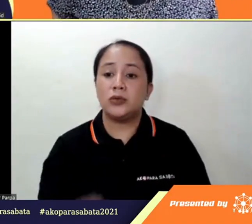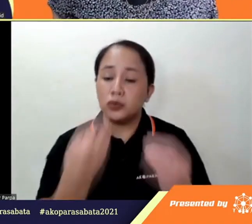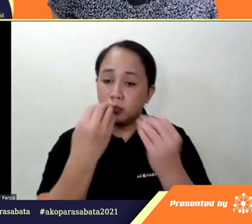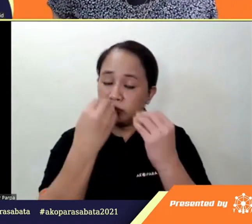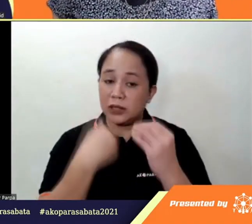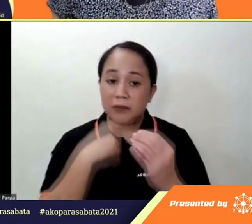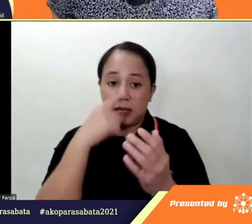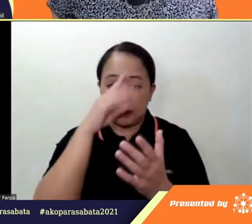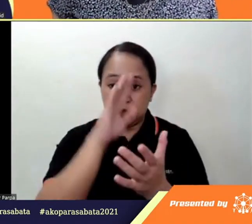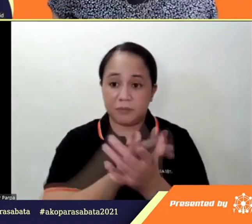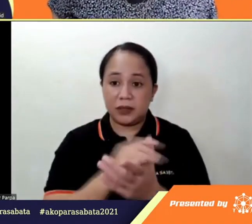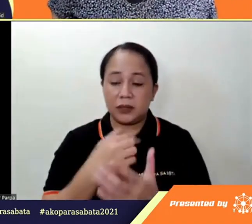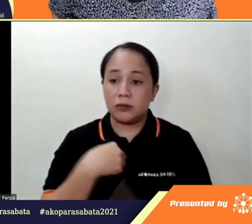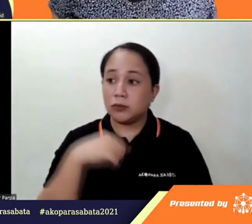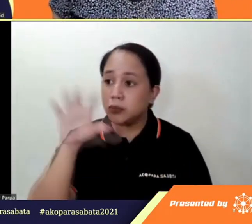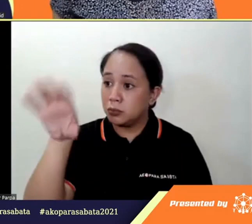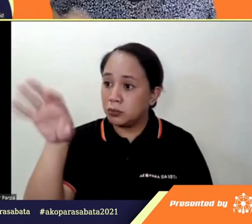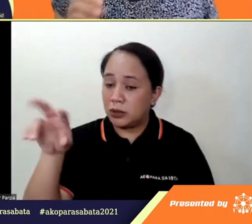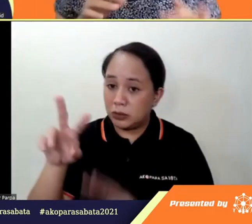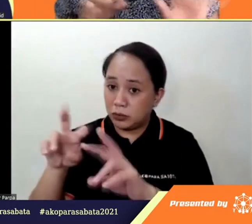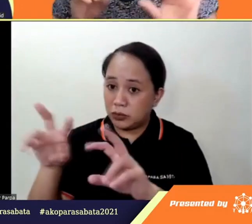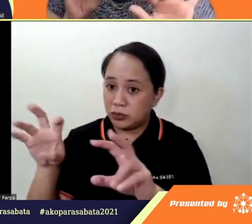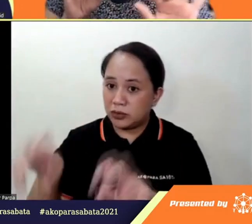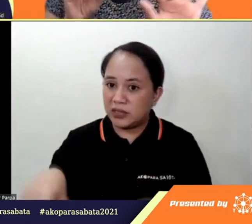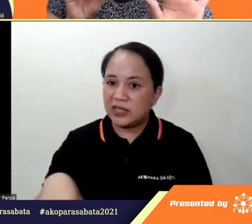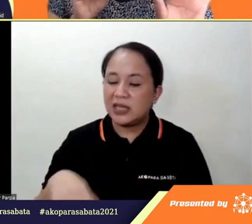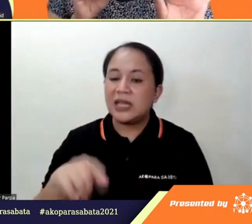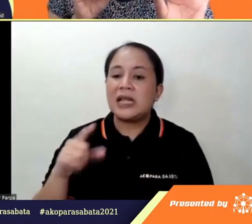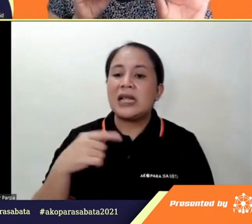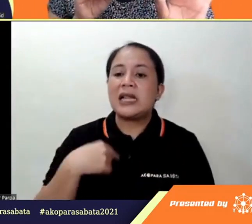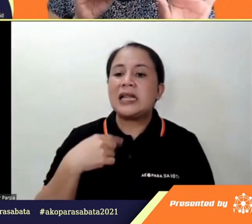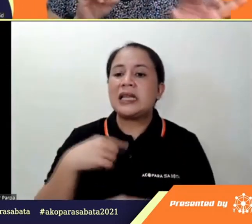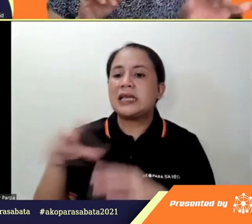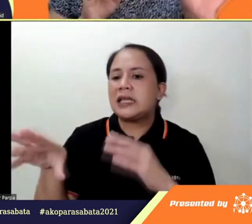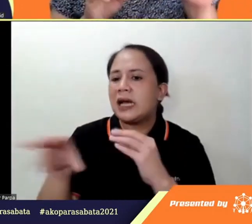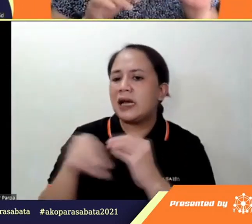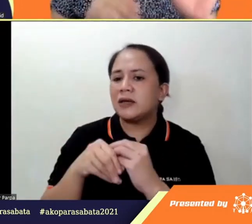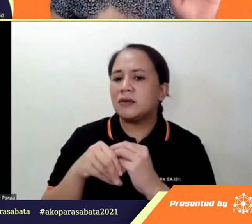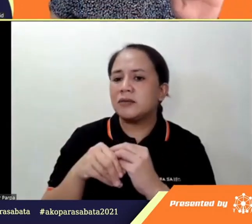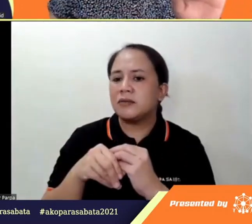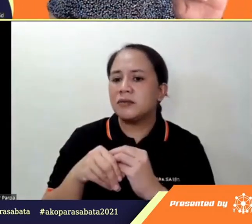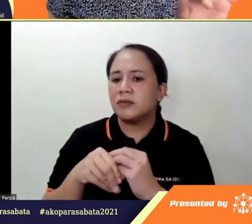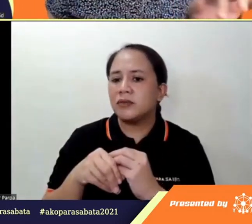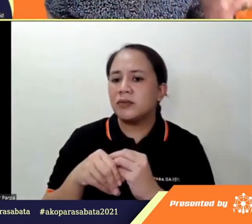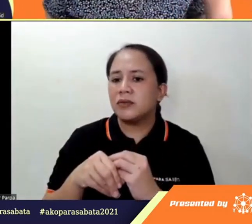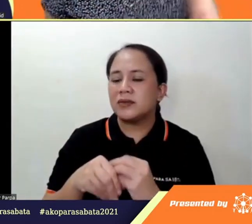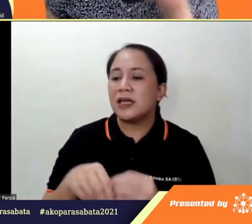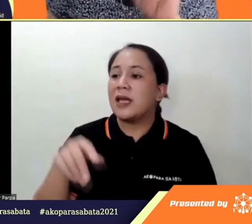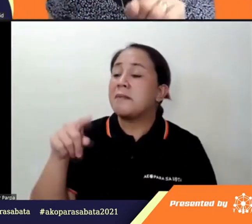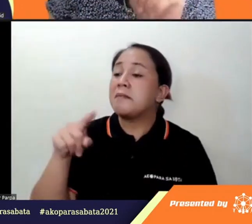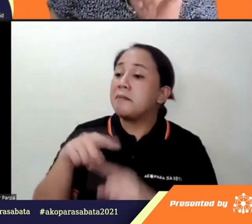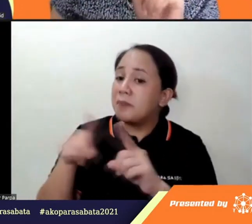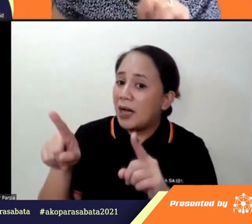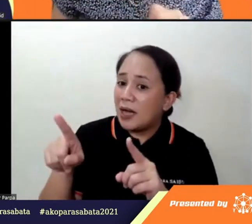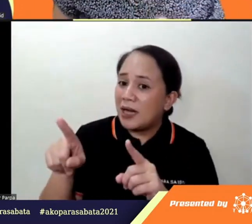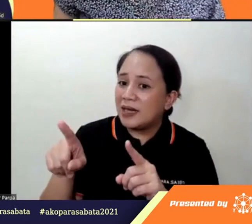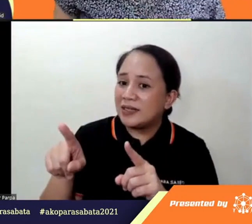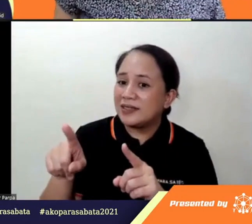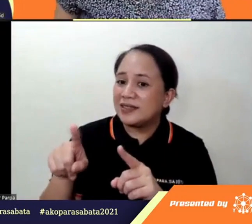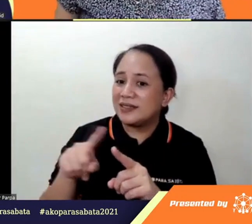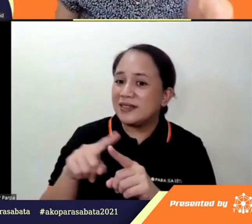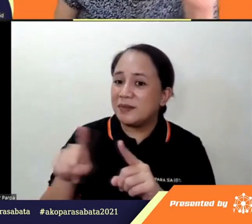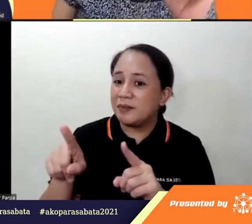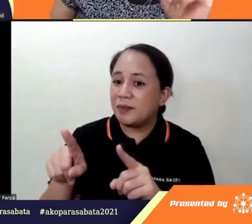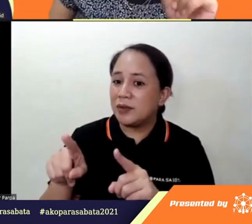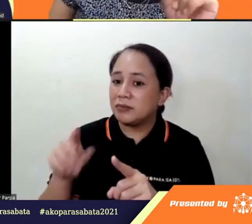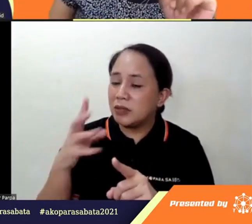pag pinapagalitan mo yung researcher mo, medyo sundutan mo ng konti. Pero, hard worker ka